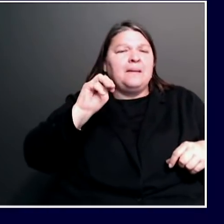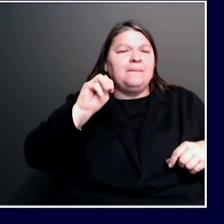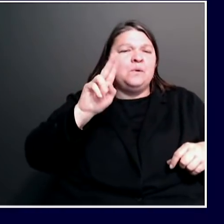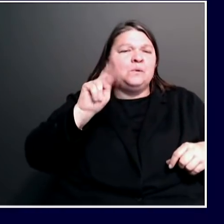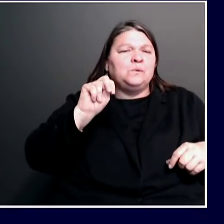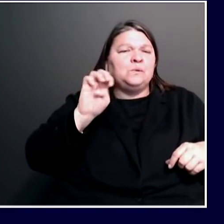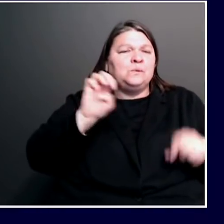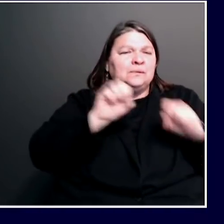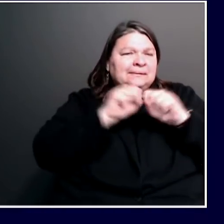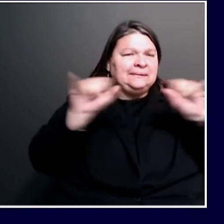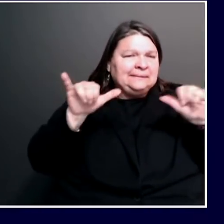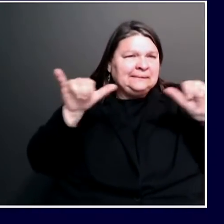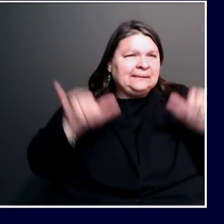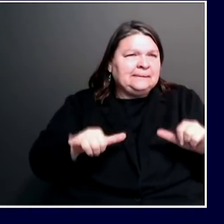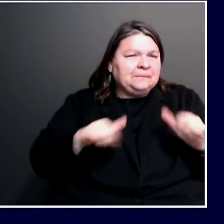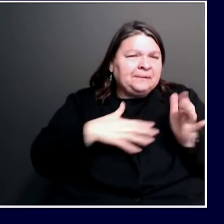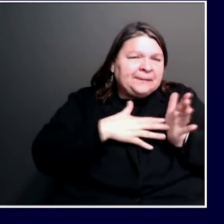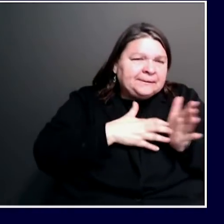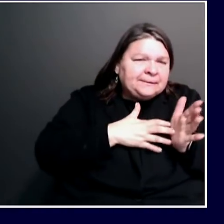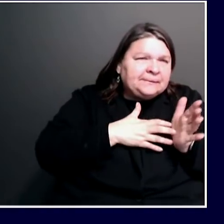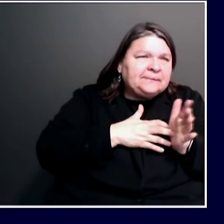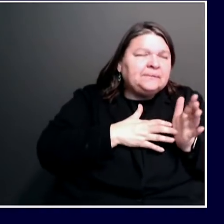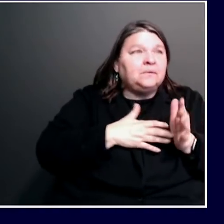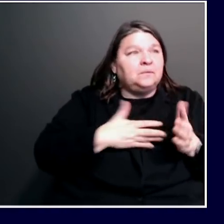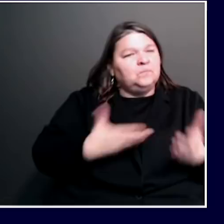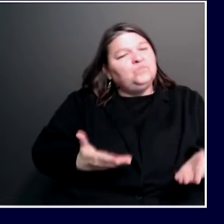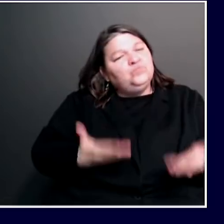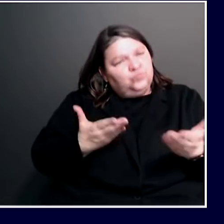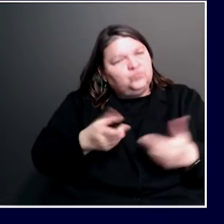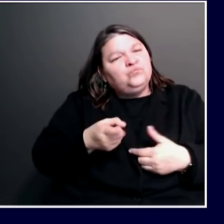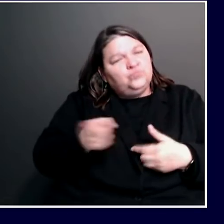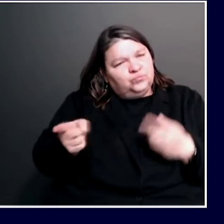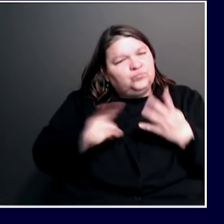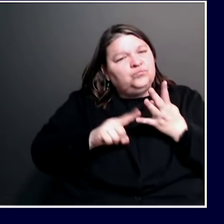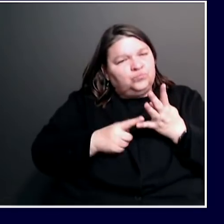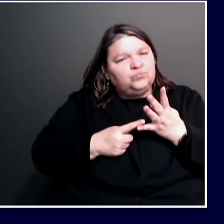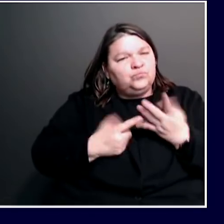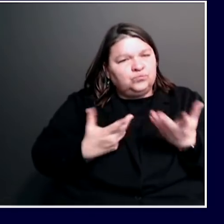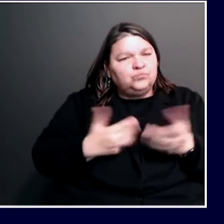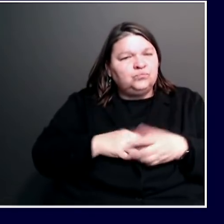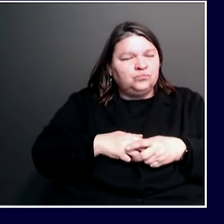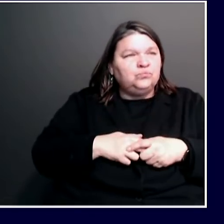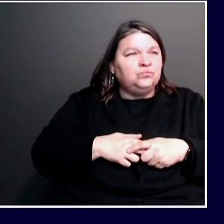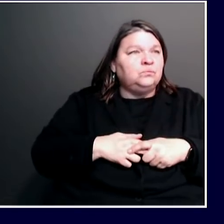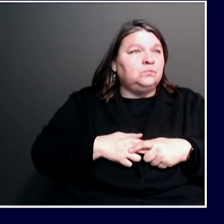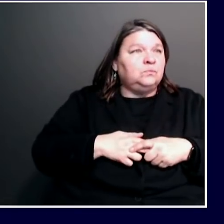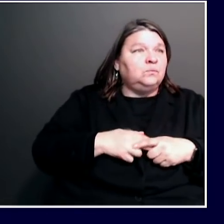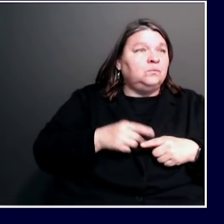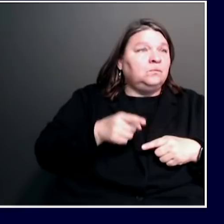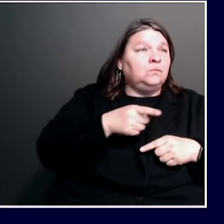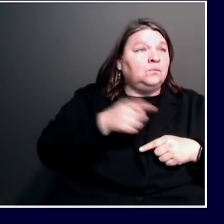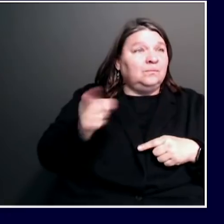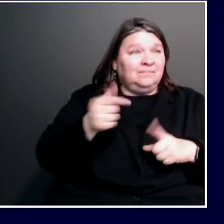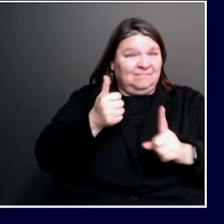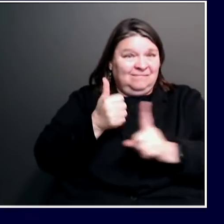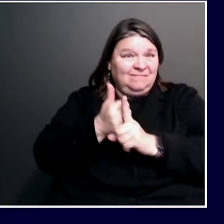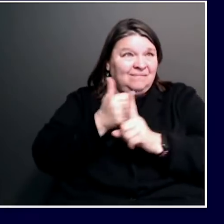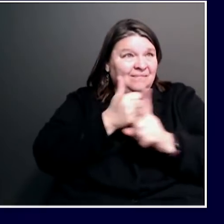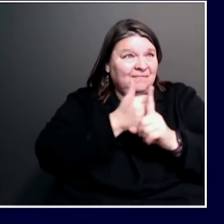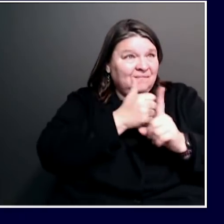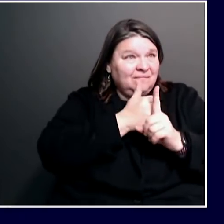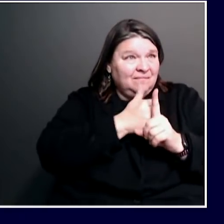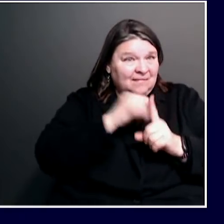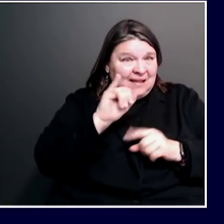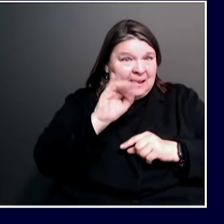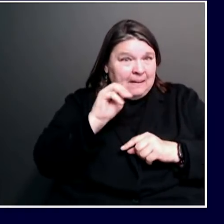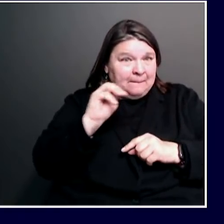then a booster 5 weeks after that. So if you're in that group, if you're immune compromised, you should be out there having gotten